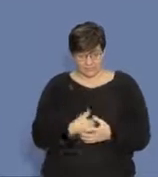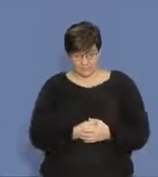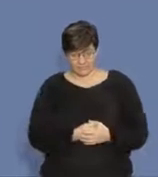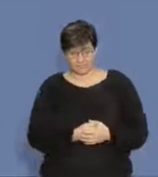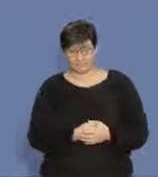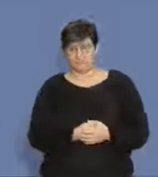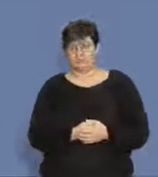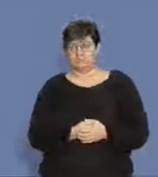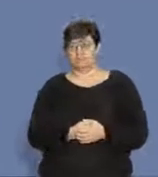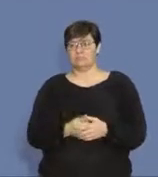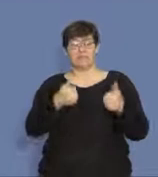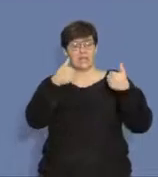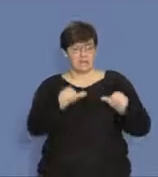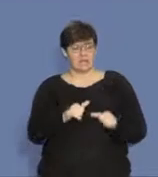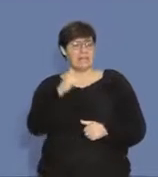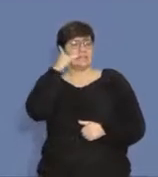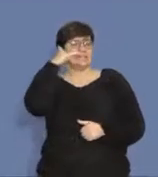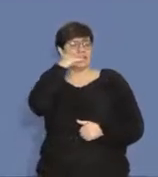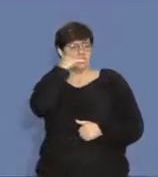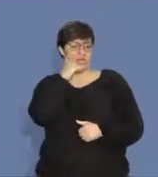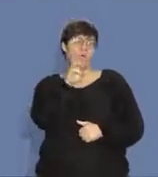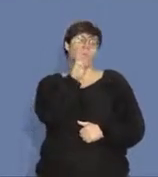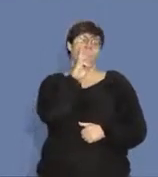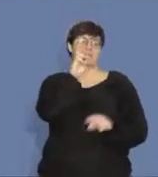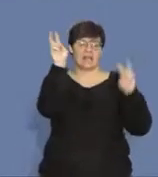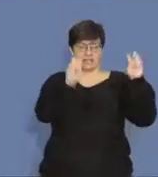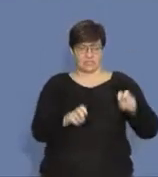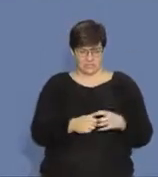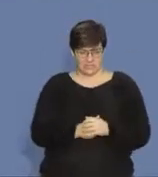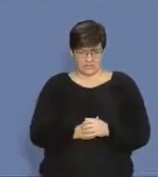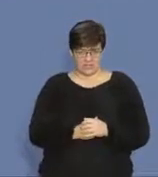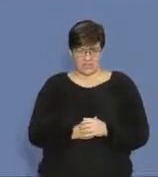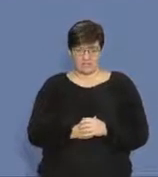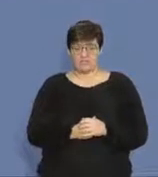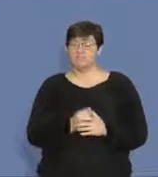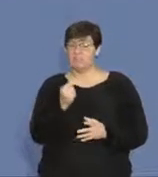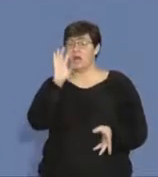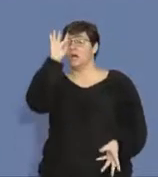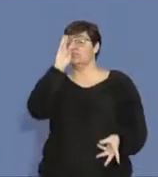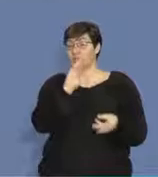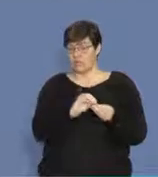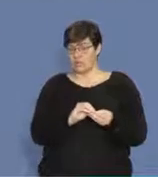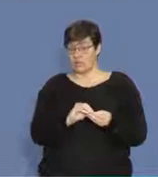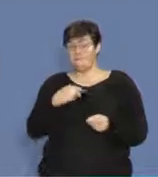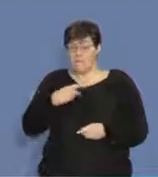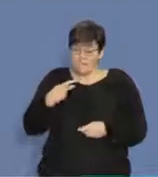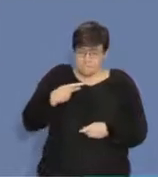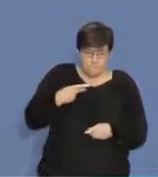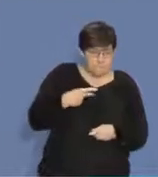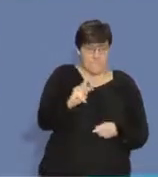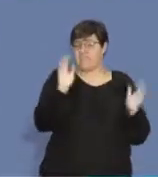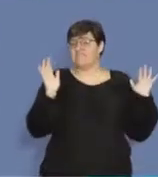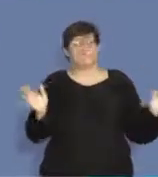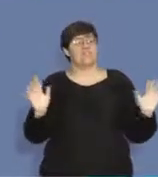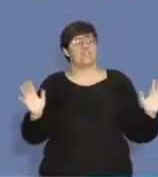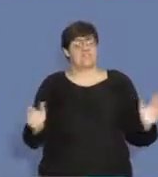is telephone, water and electricity. Again, that's the total amount that we have paid. Firstly, we've